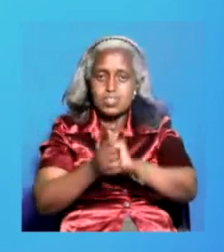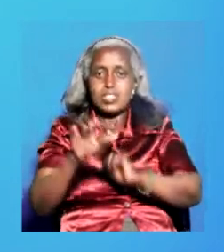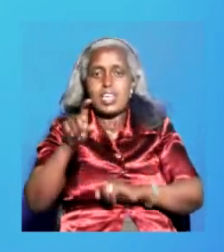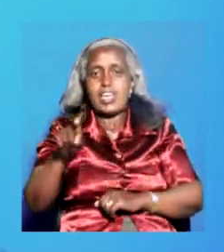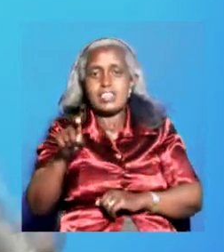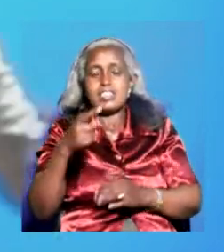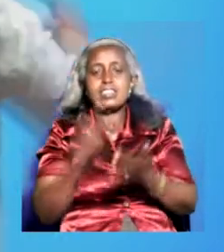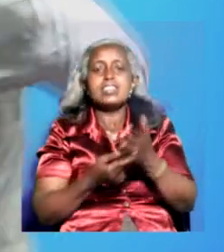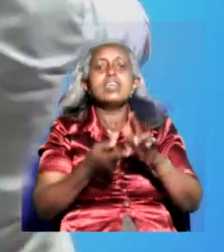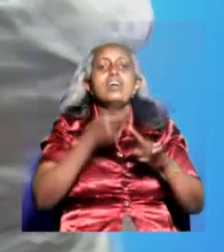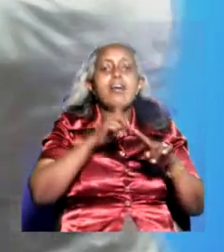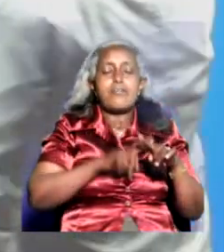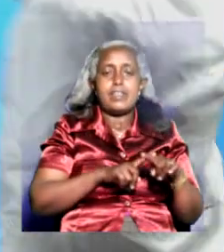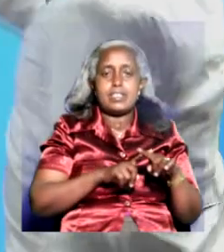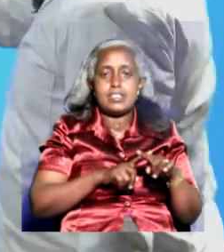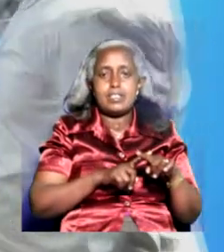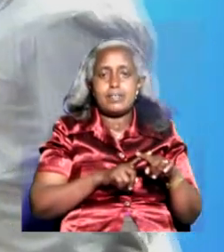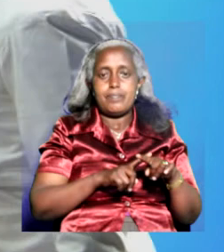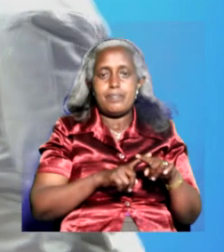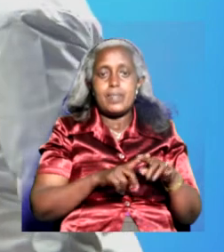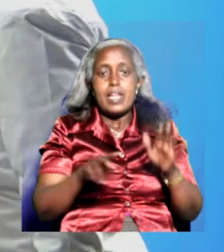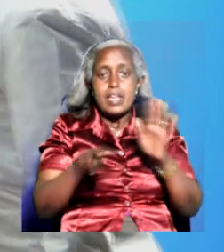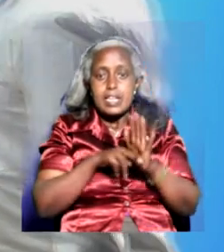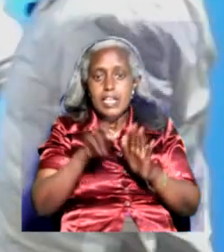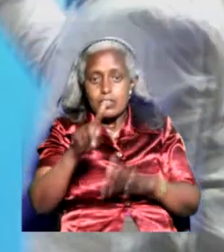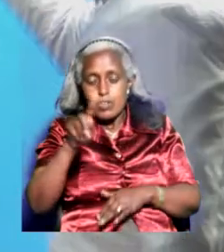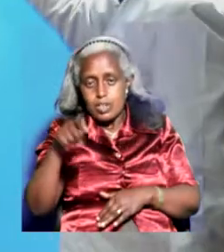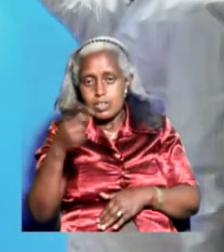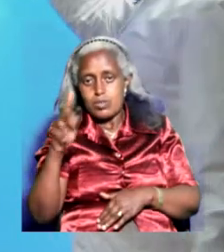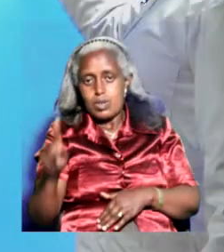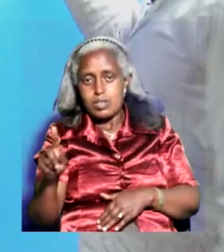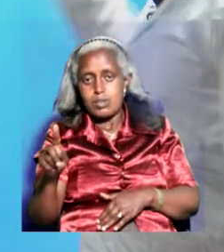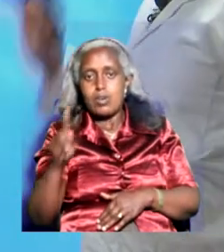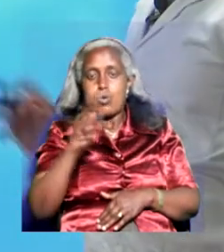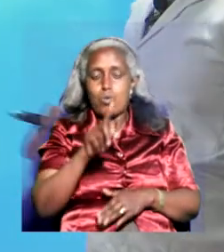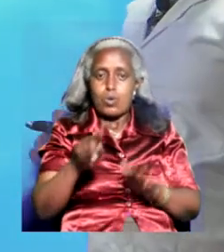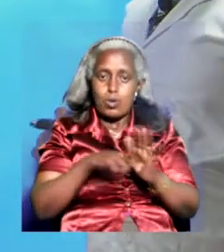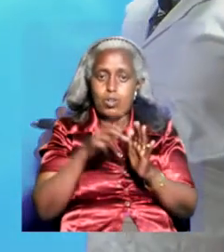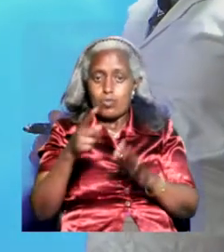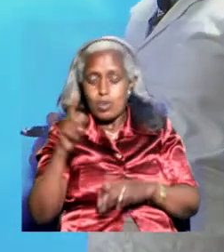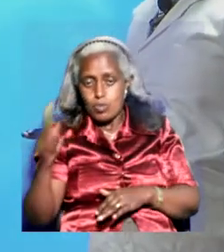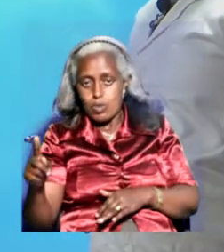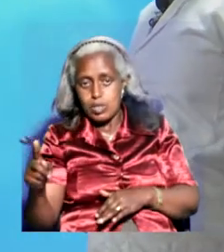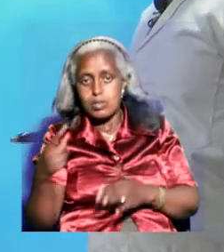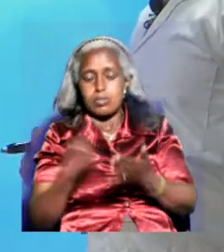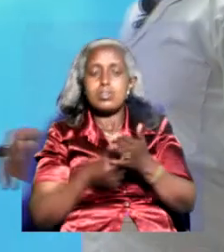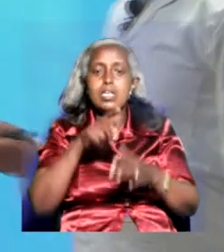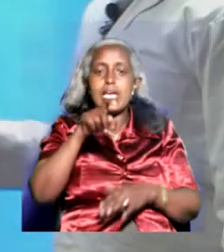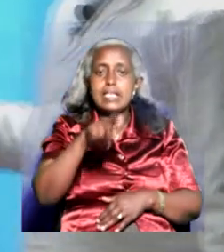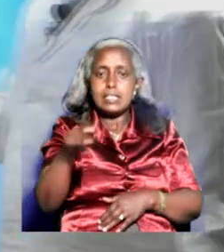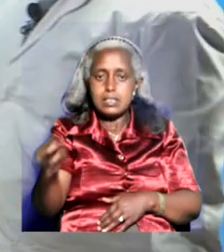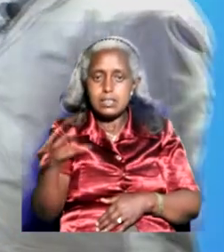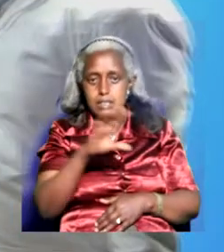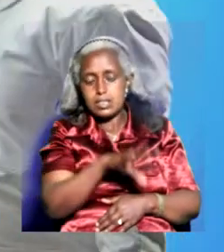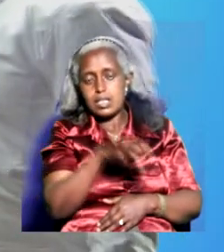see the inverse here. Negative 1, 1, negative 1, 1 on x-axis